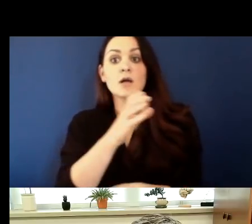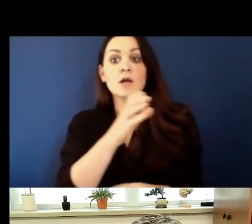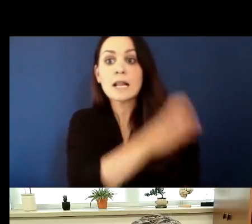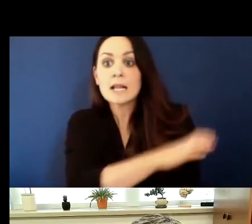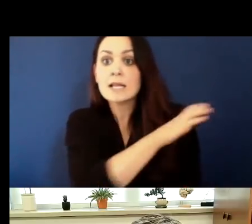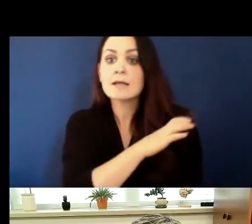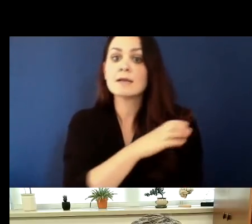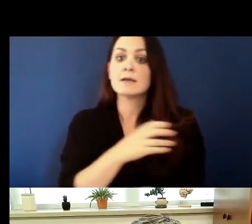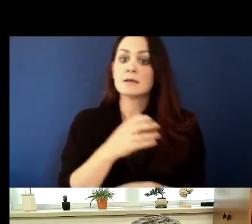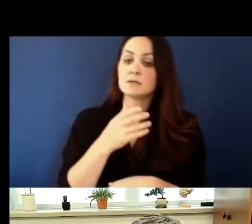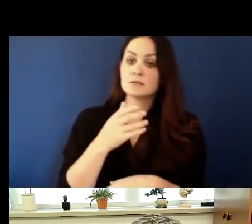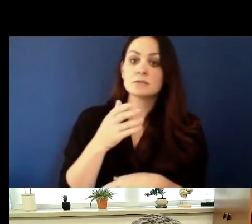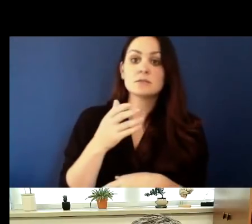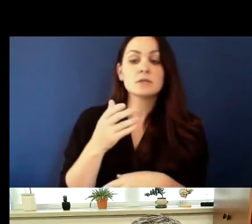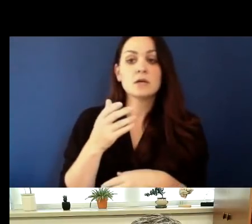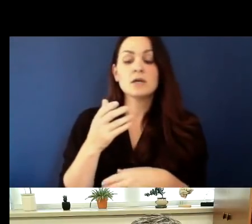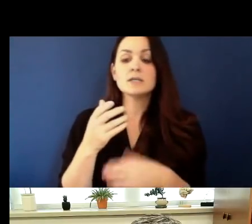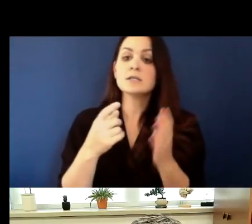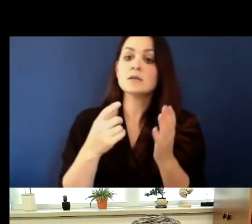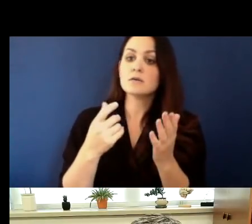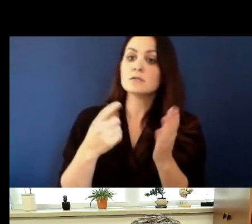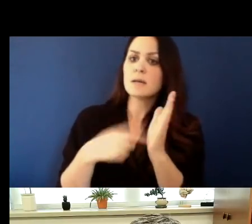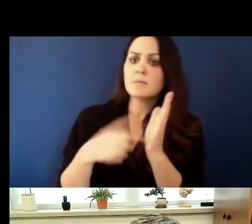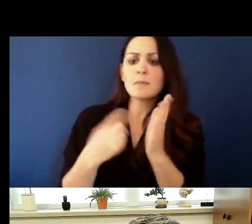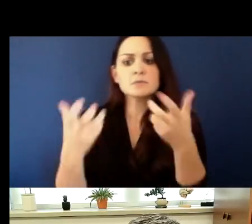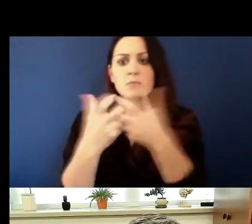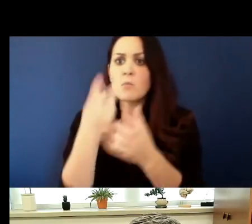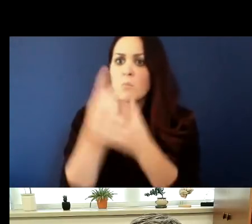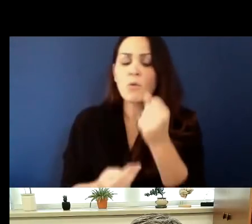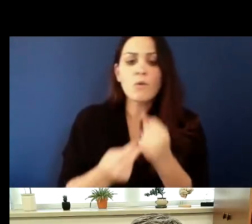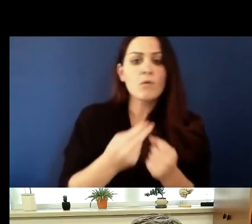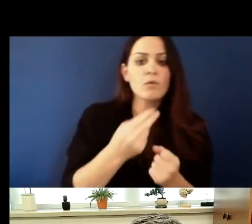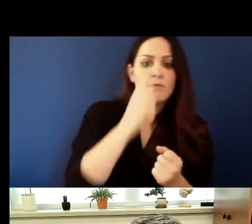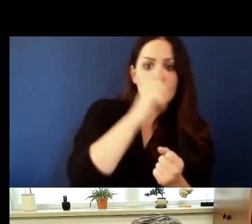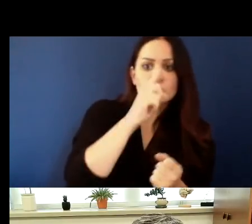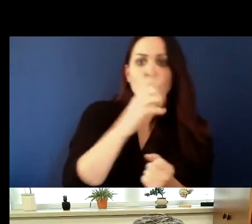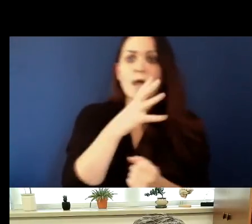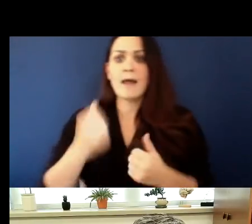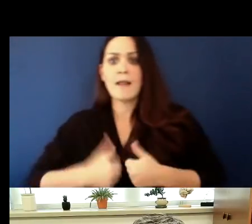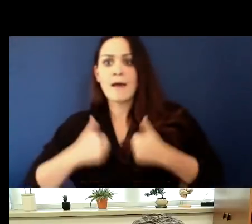and a combination of virtual and live clinic partnerships and teams to meet our patients' needs.